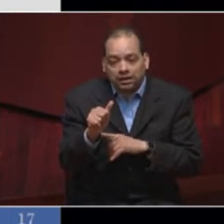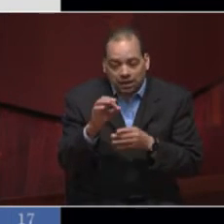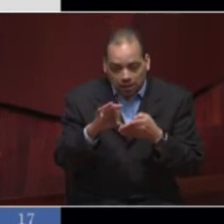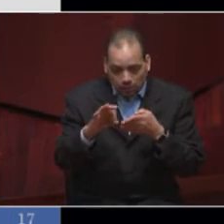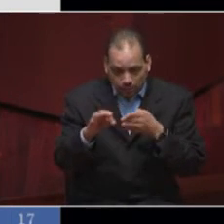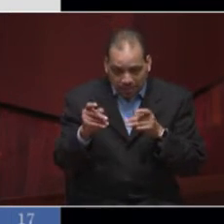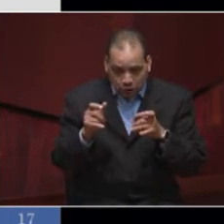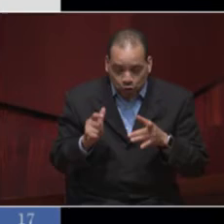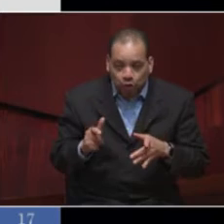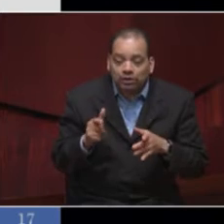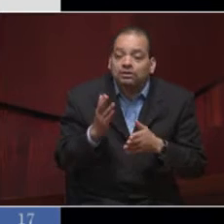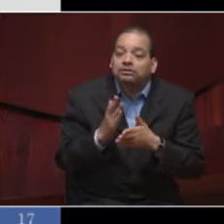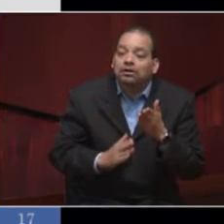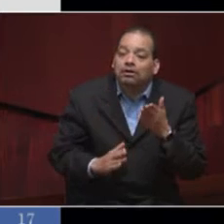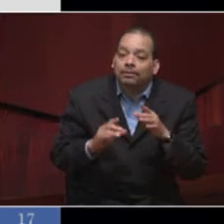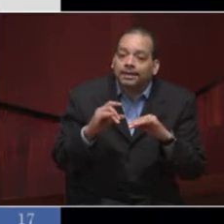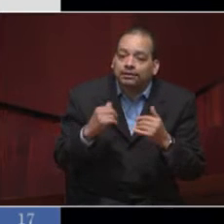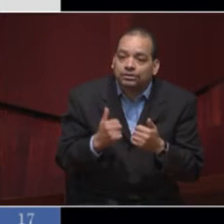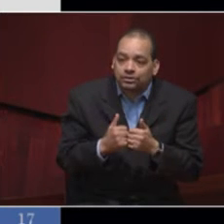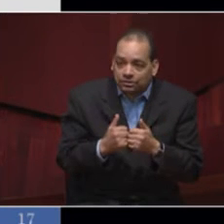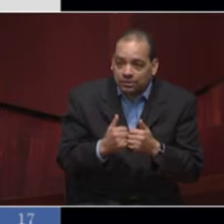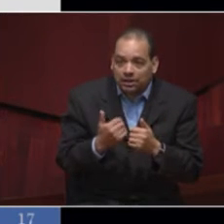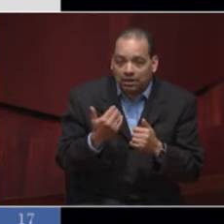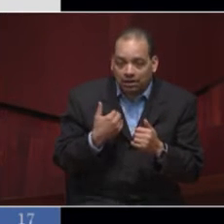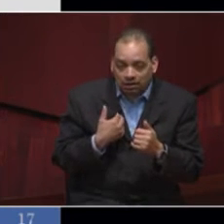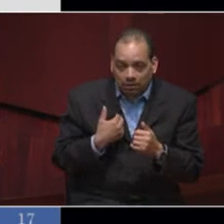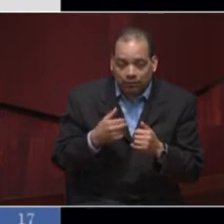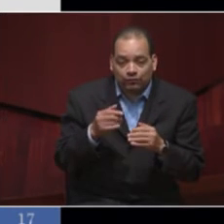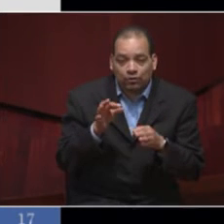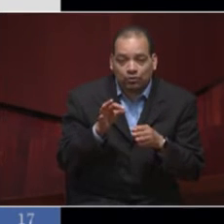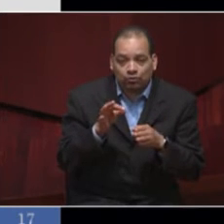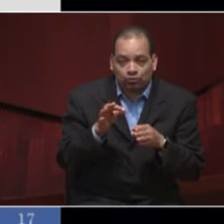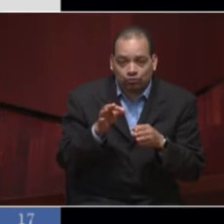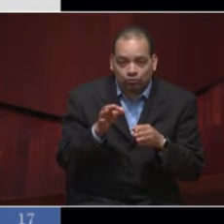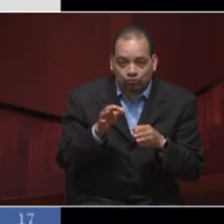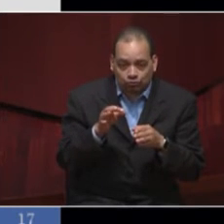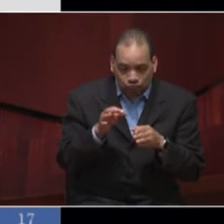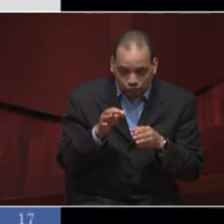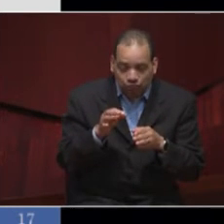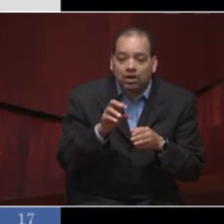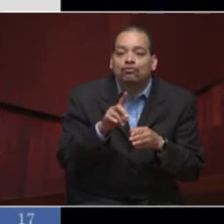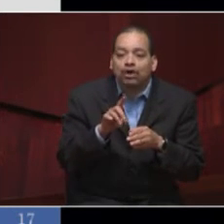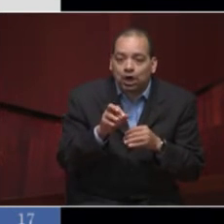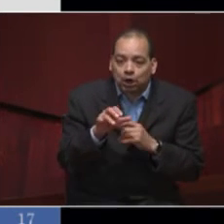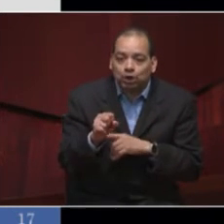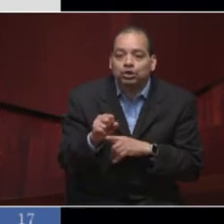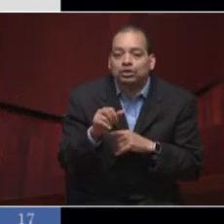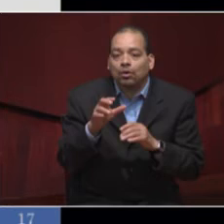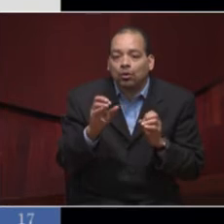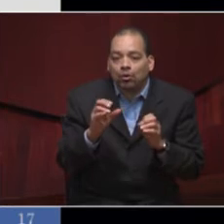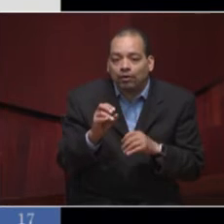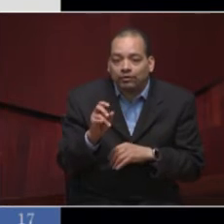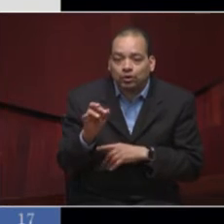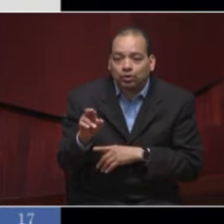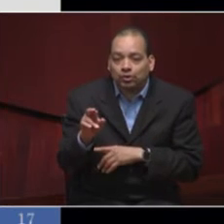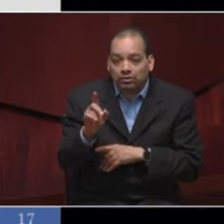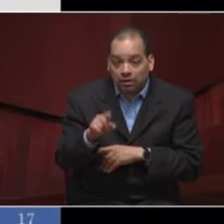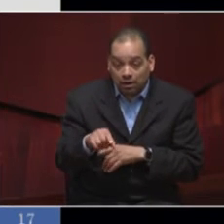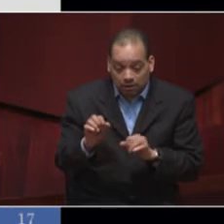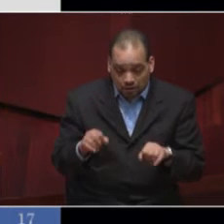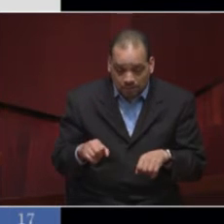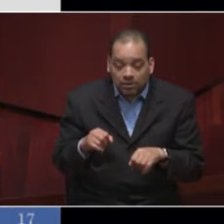some agencies, the records officer is also the account manager, but in other agencies, they are two different